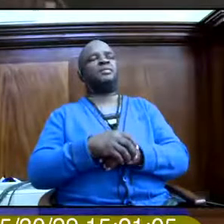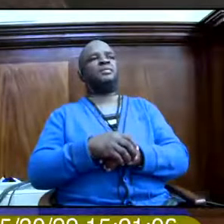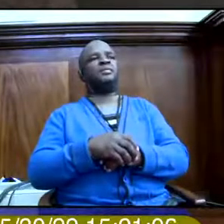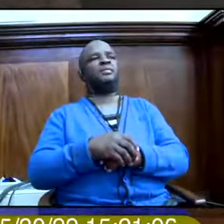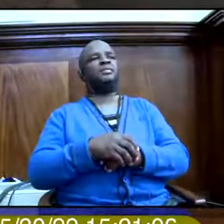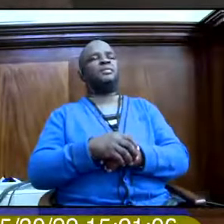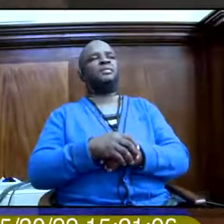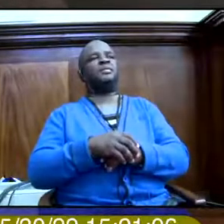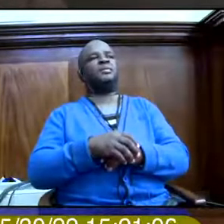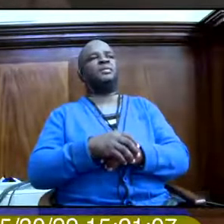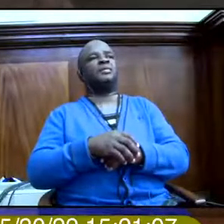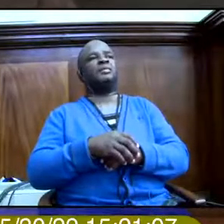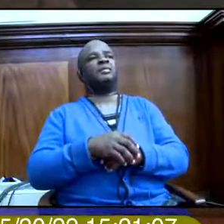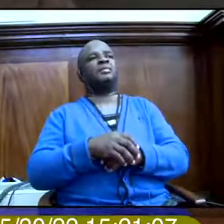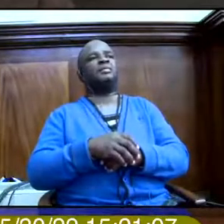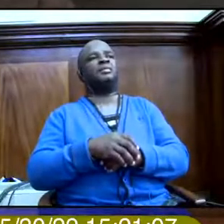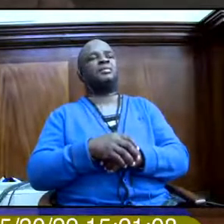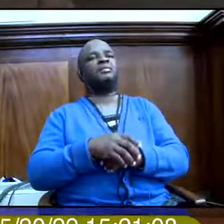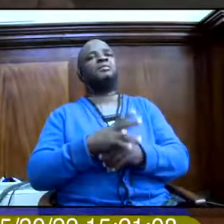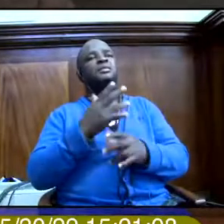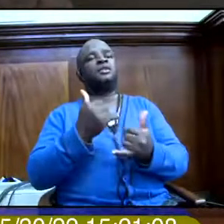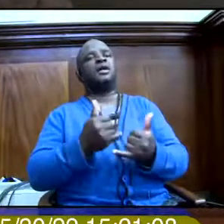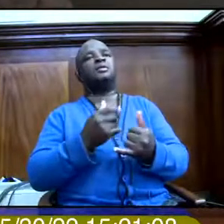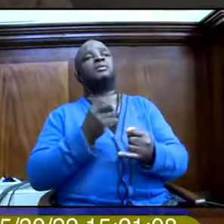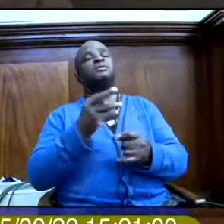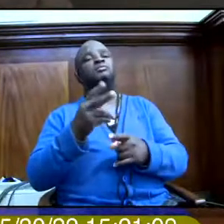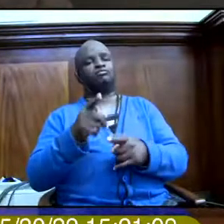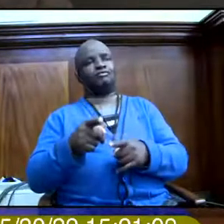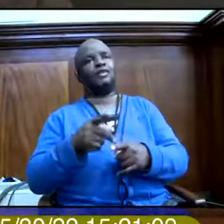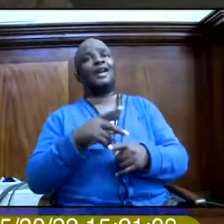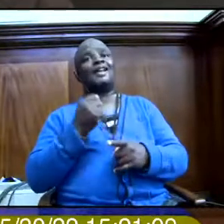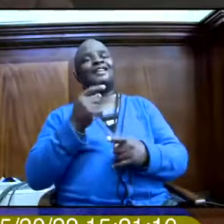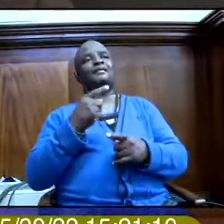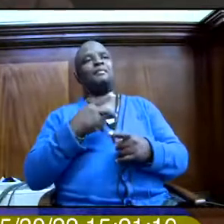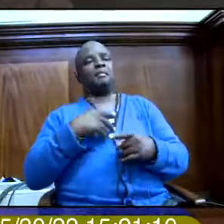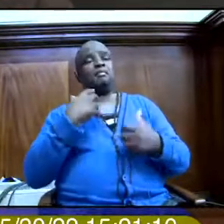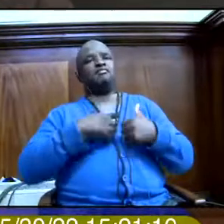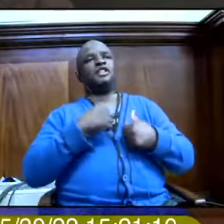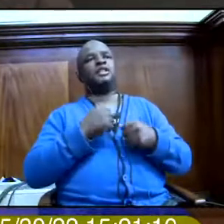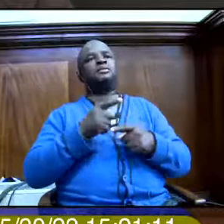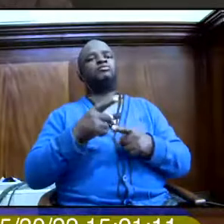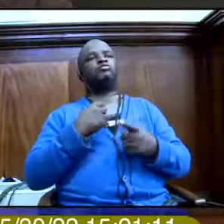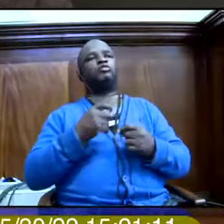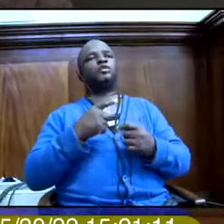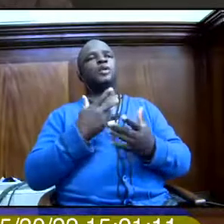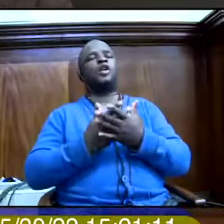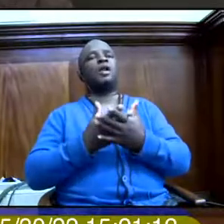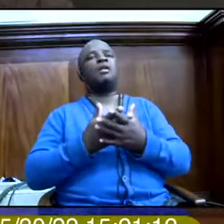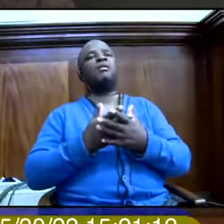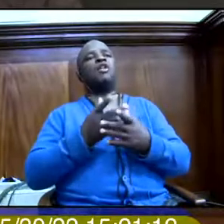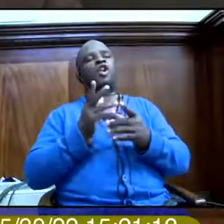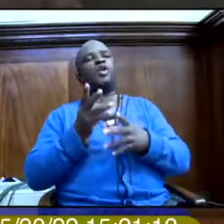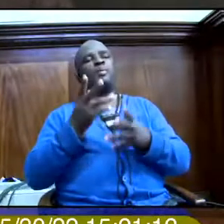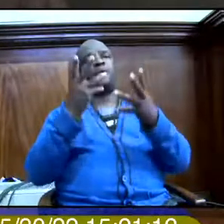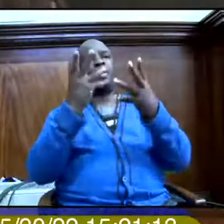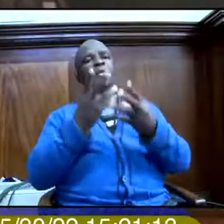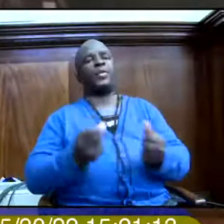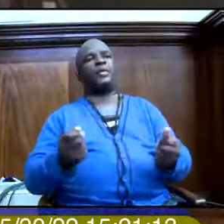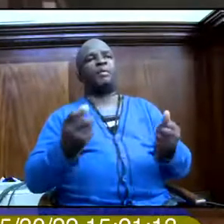the enthusiasm that accompanied that first election has all but been extinguished